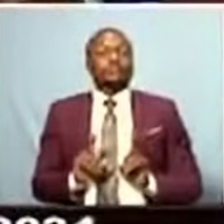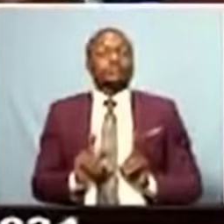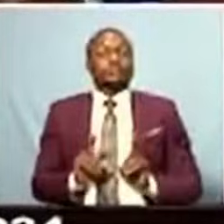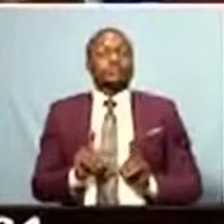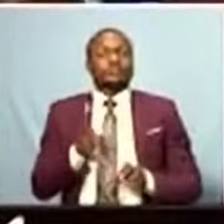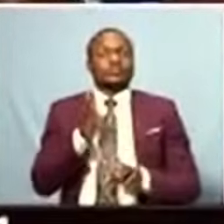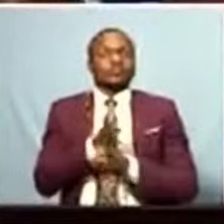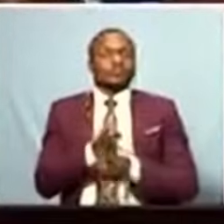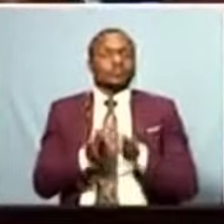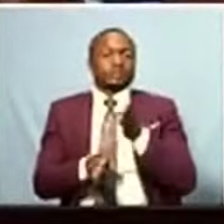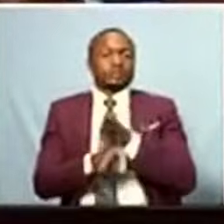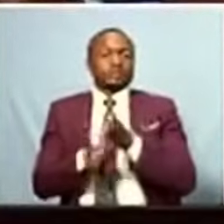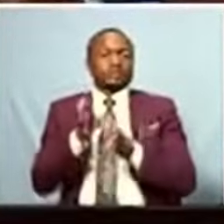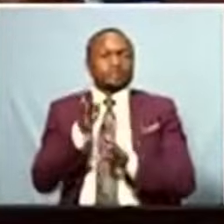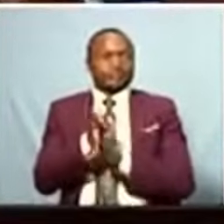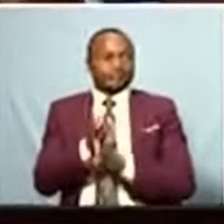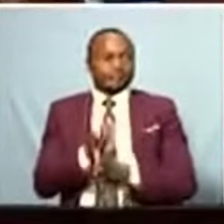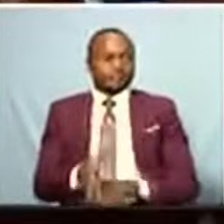Infrastructure?